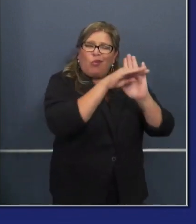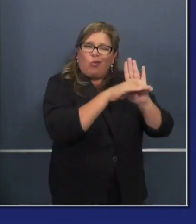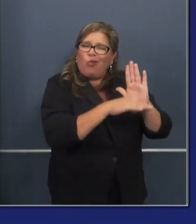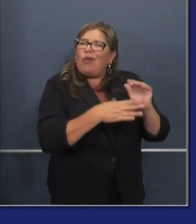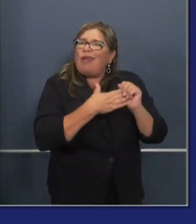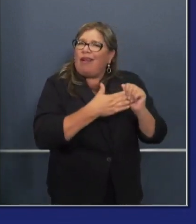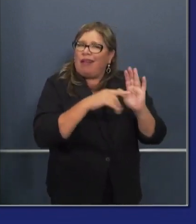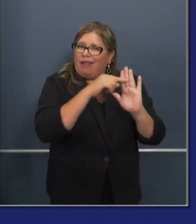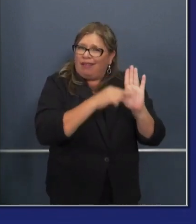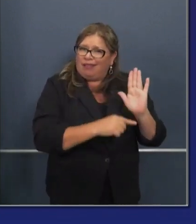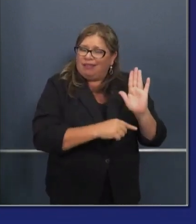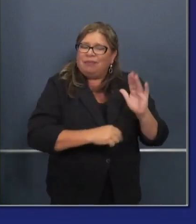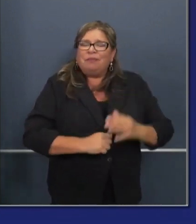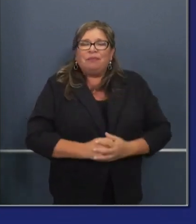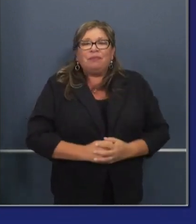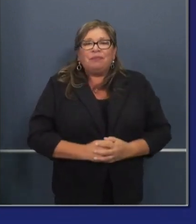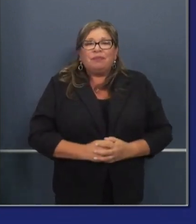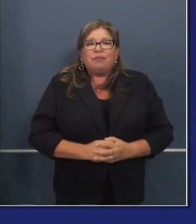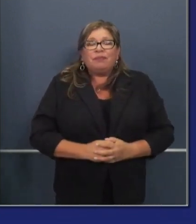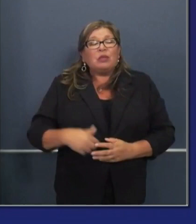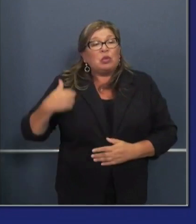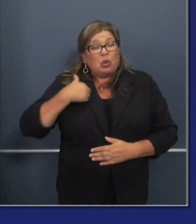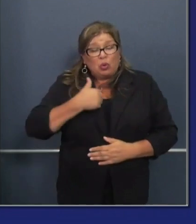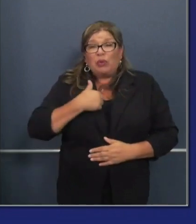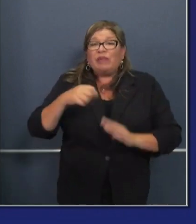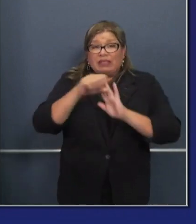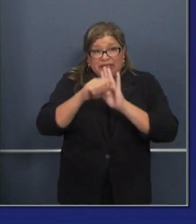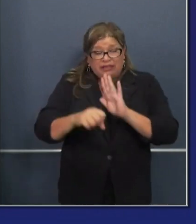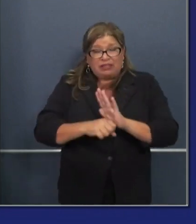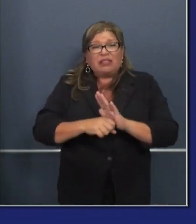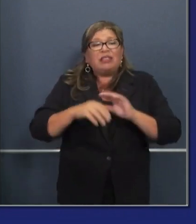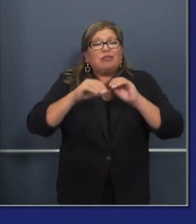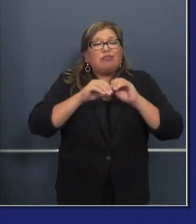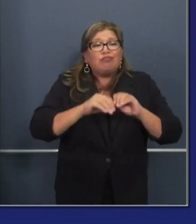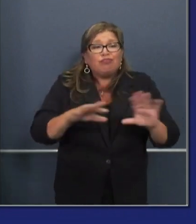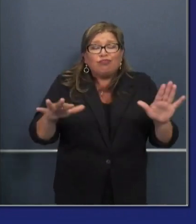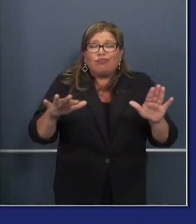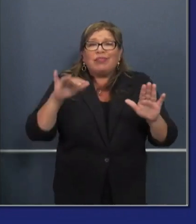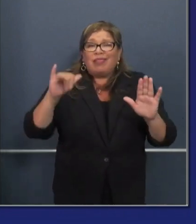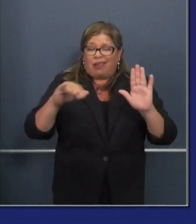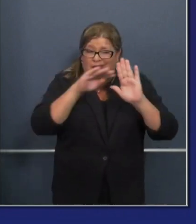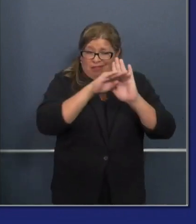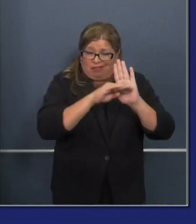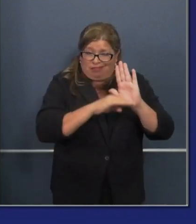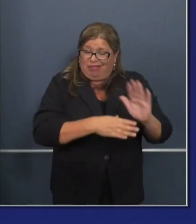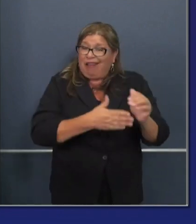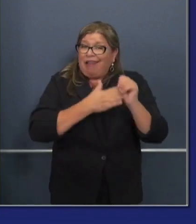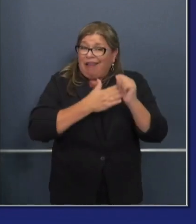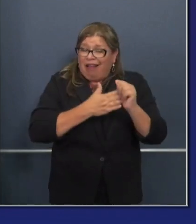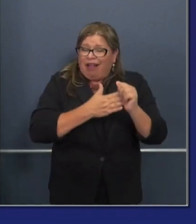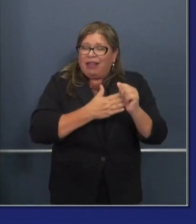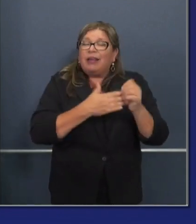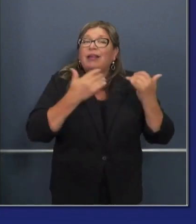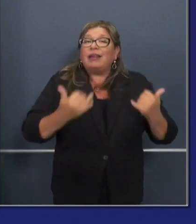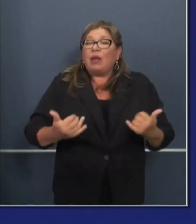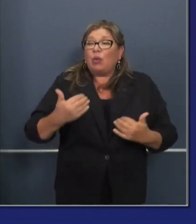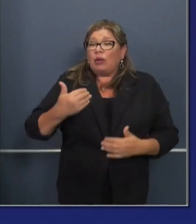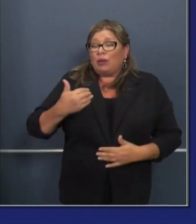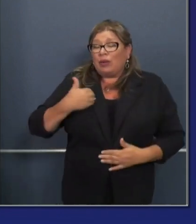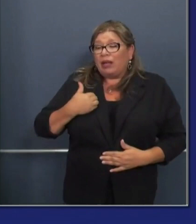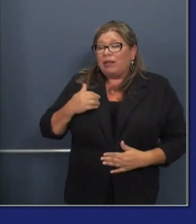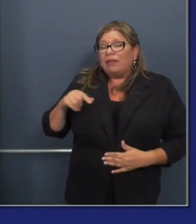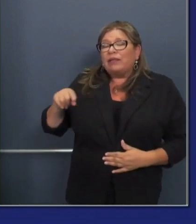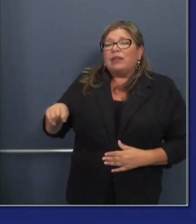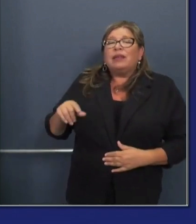have 54 counties in the state. These 53 attestations, there's an attestation for 2